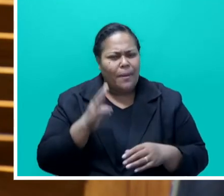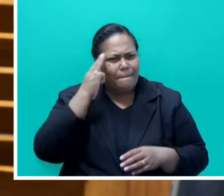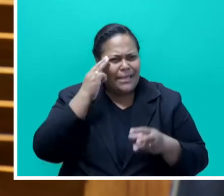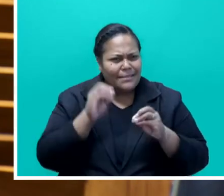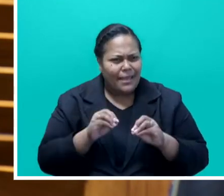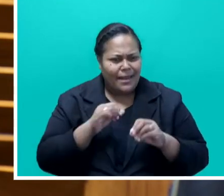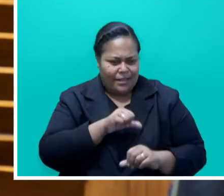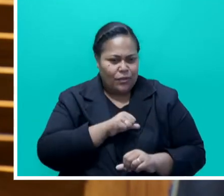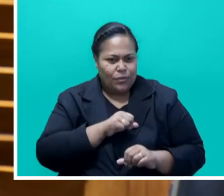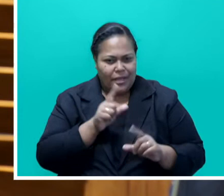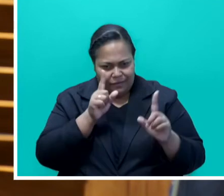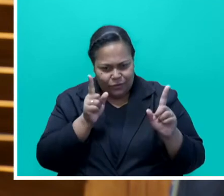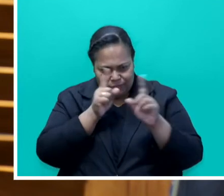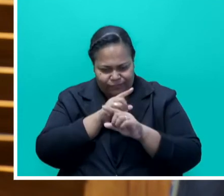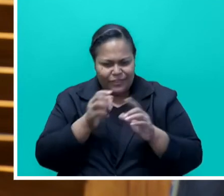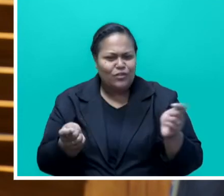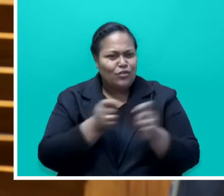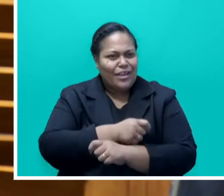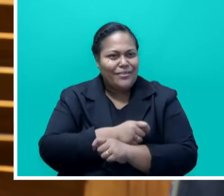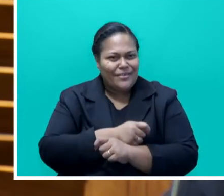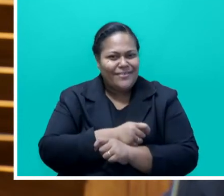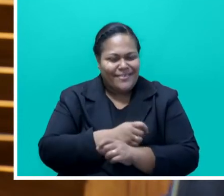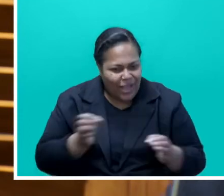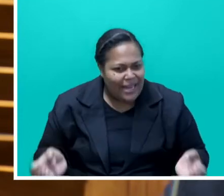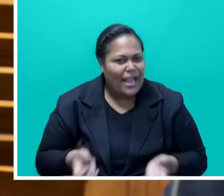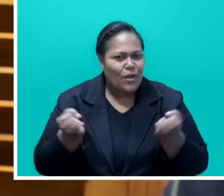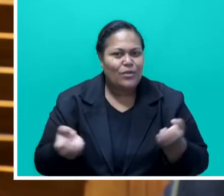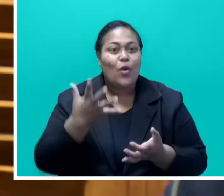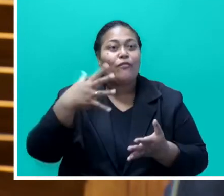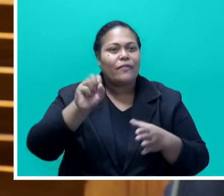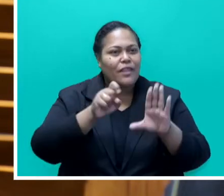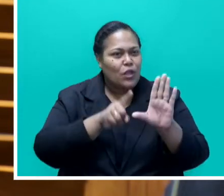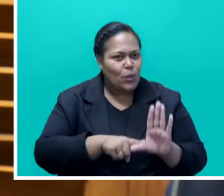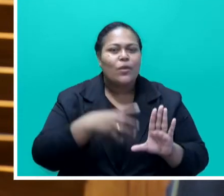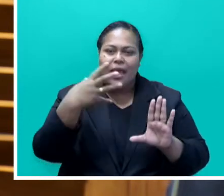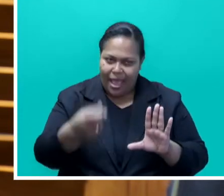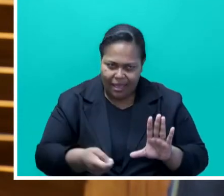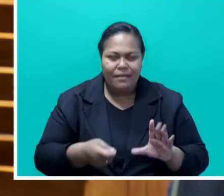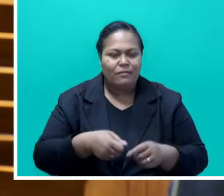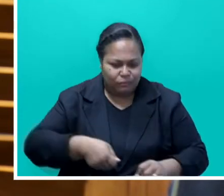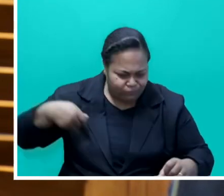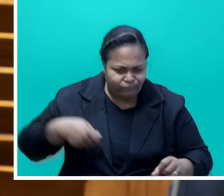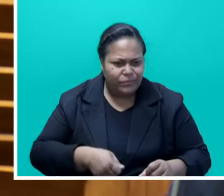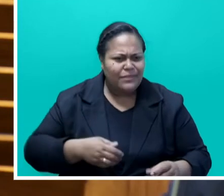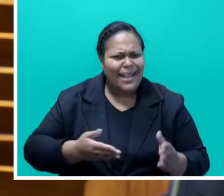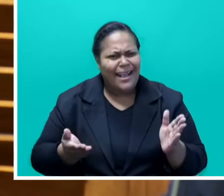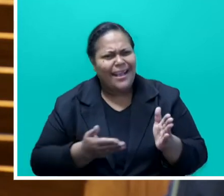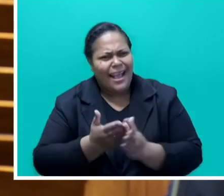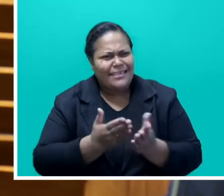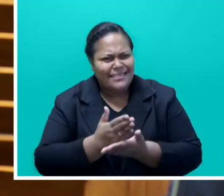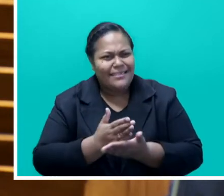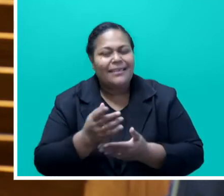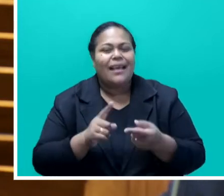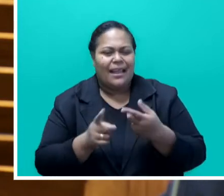towards carpentry and joinery business. And I'm told that 50 youth in your area now have a chainsaw operator license and portable